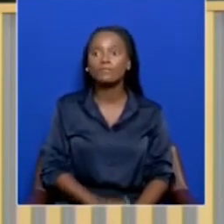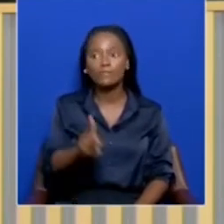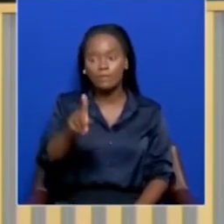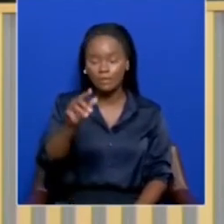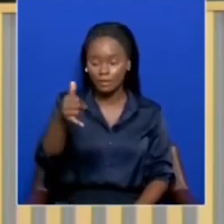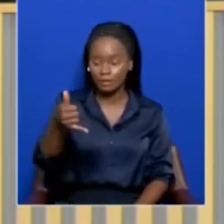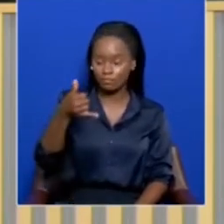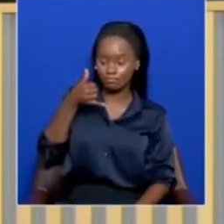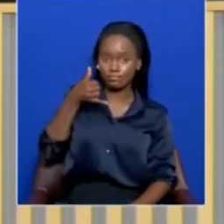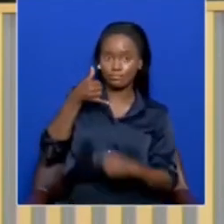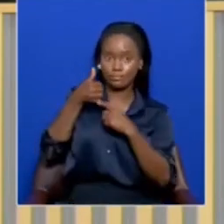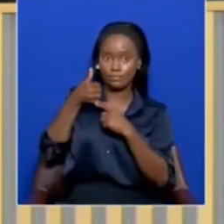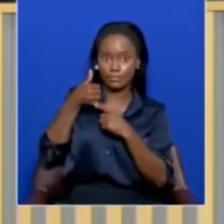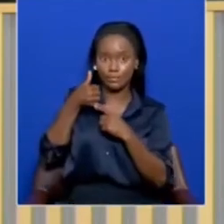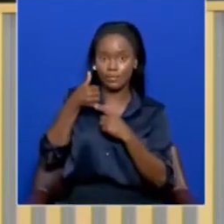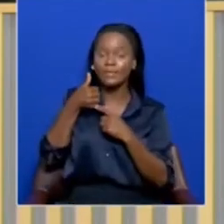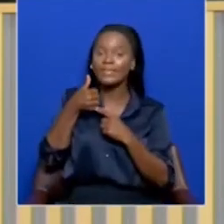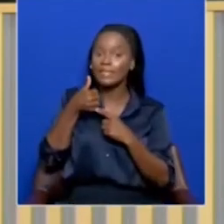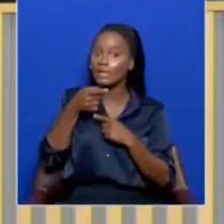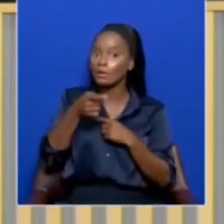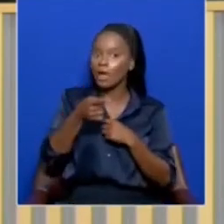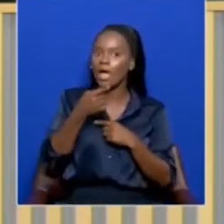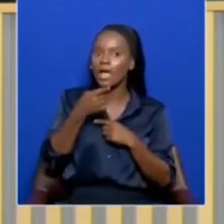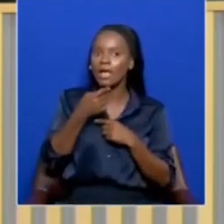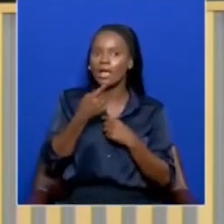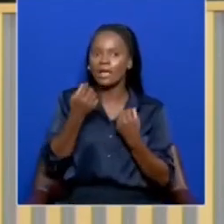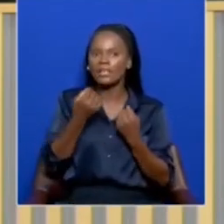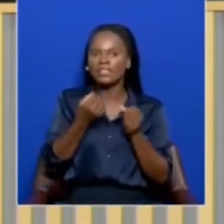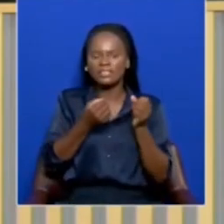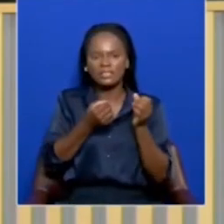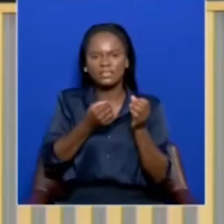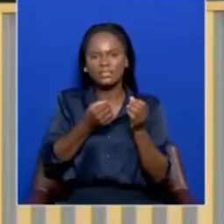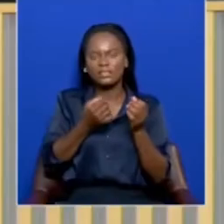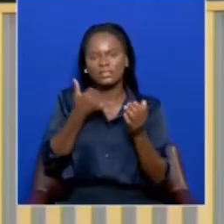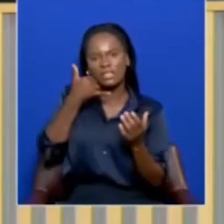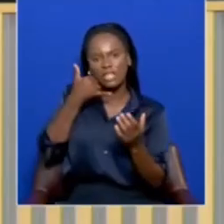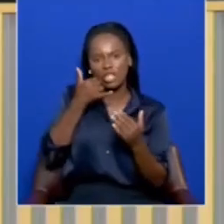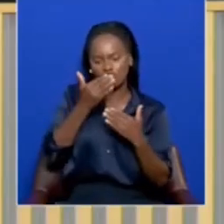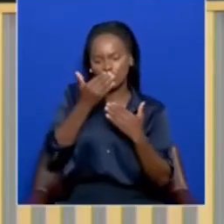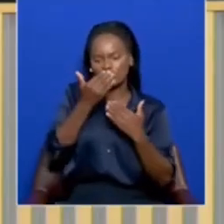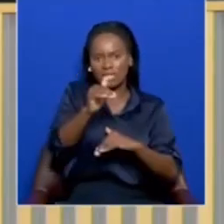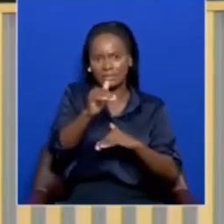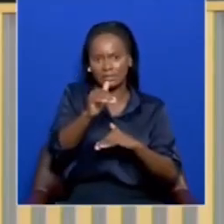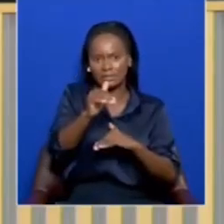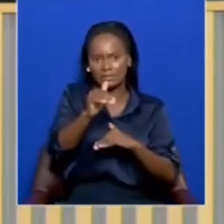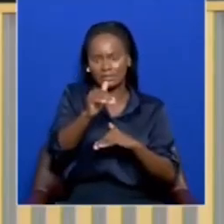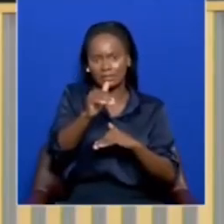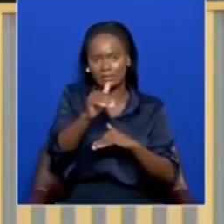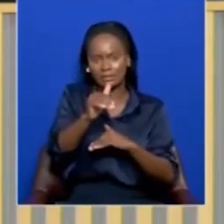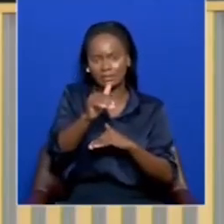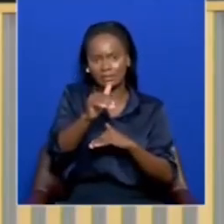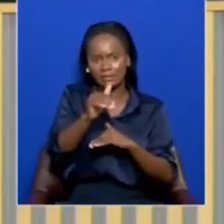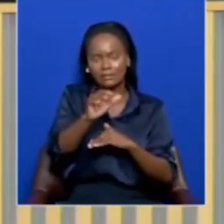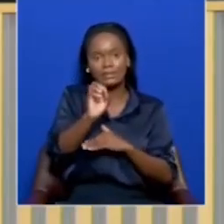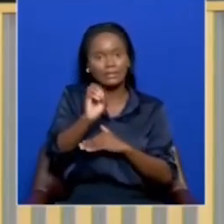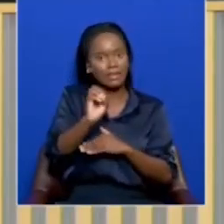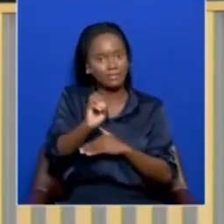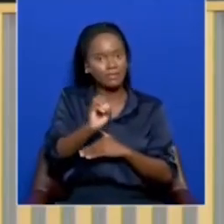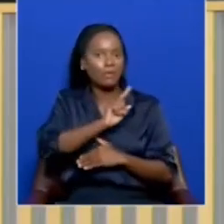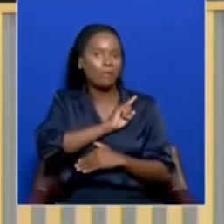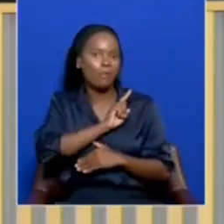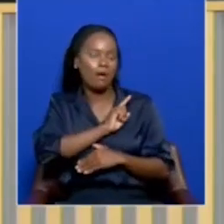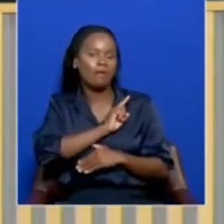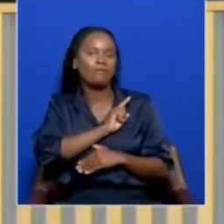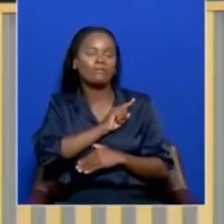restricted. I'm saying this because outside of a closed cycle in the law enforcement, only few people have got